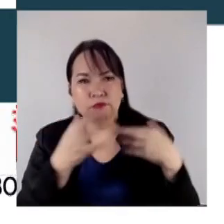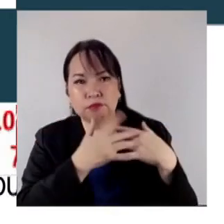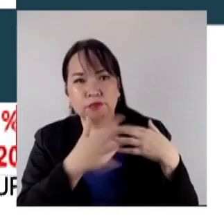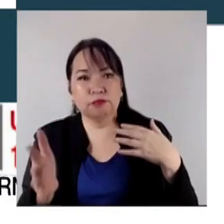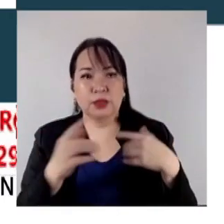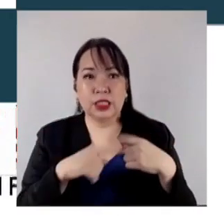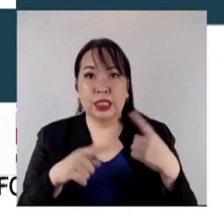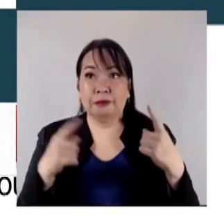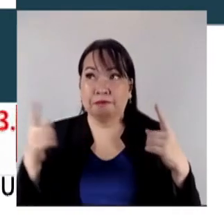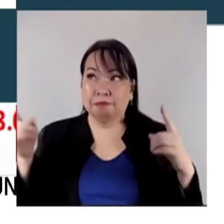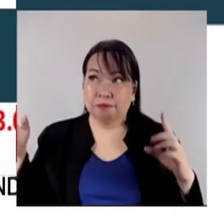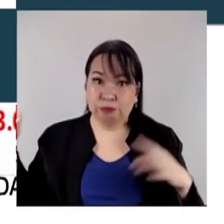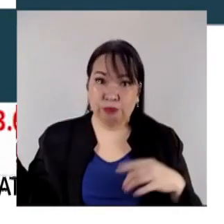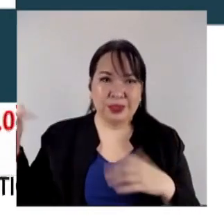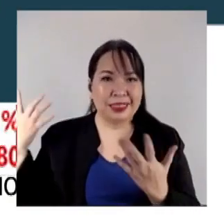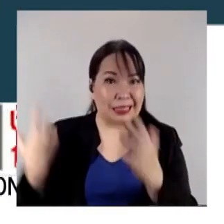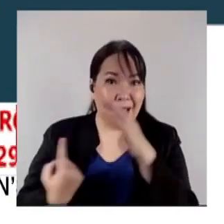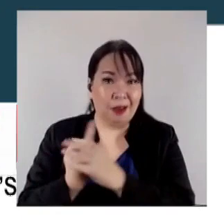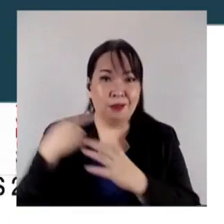Omicron.